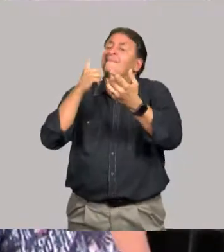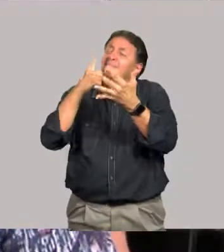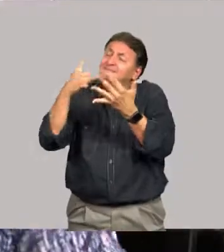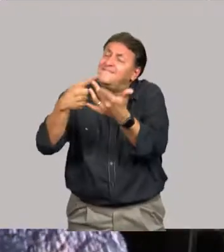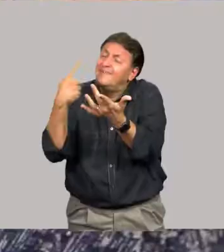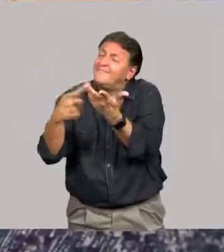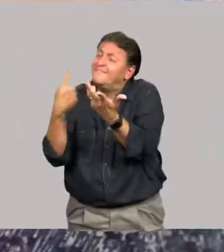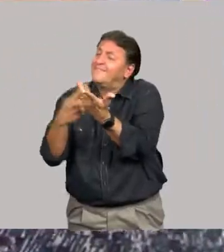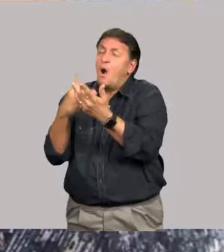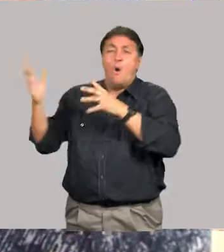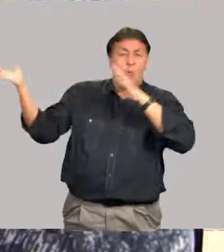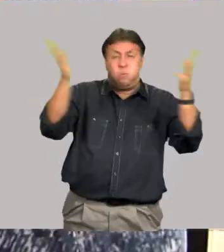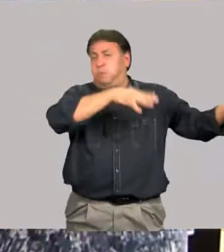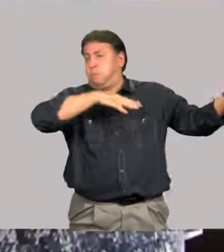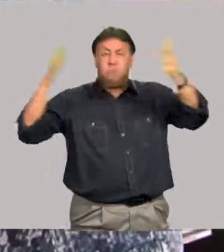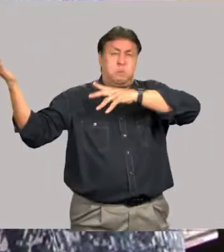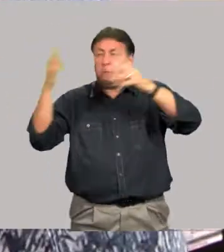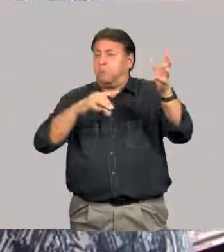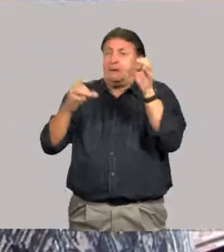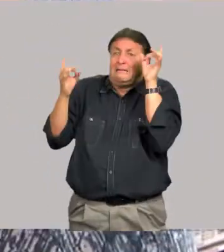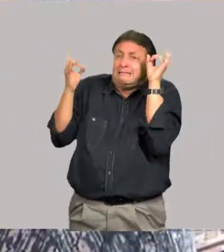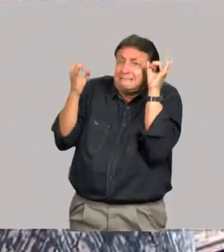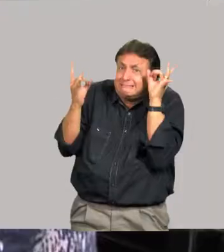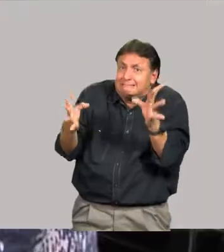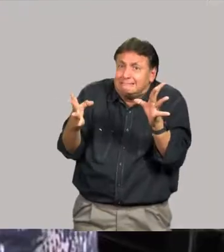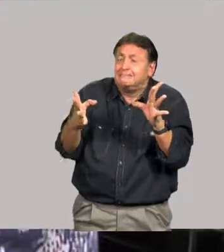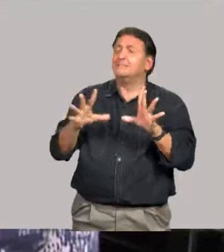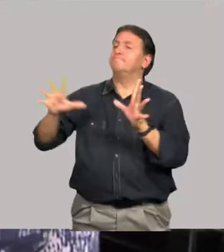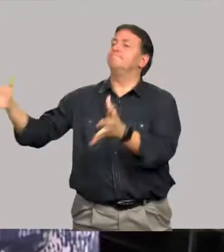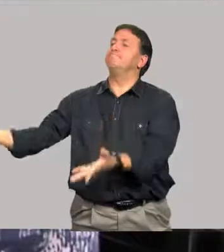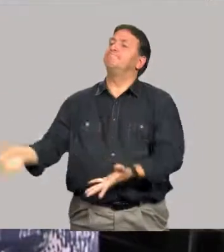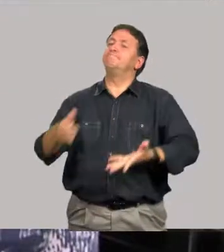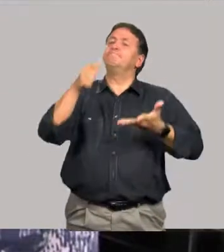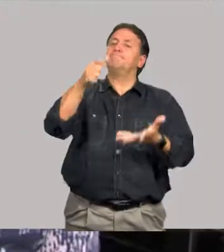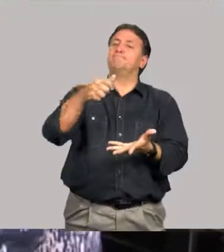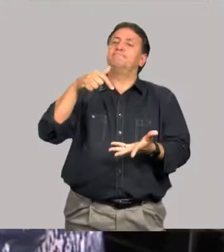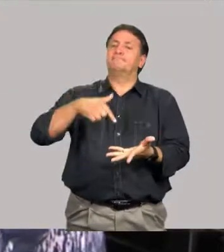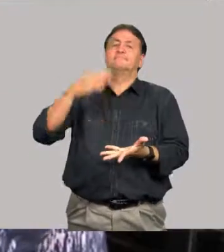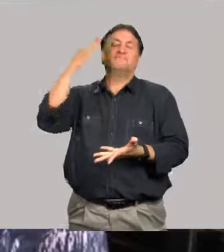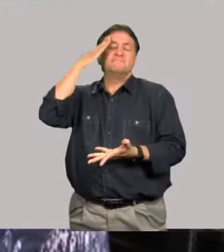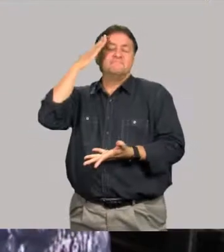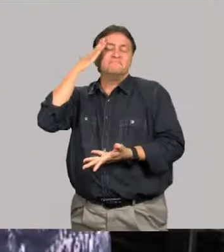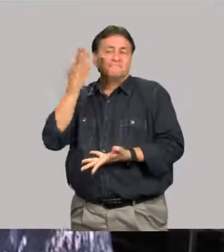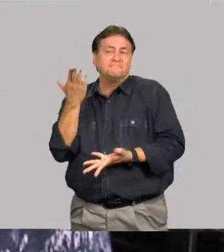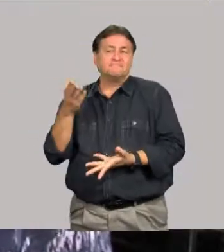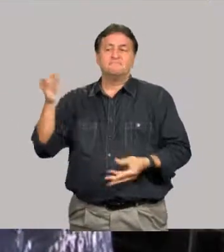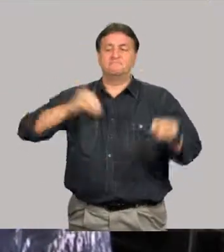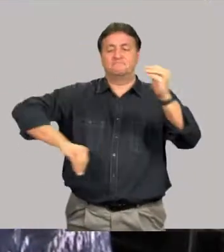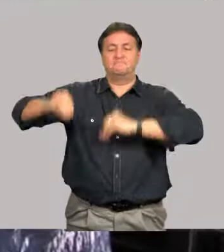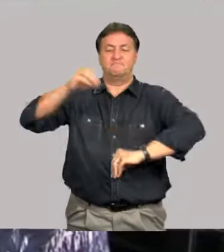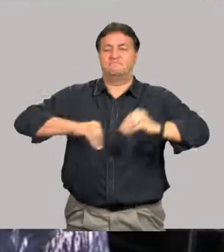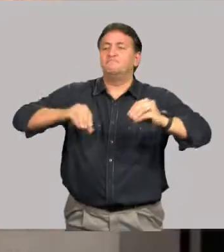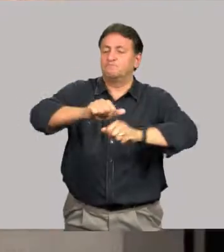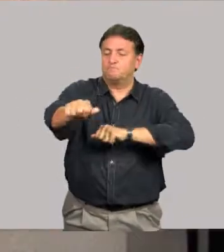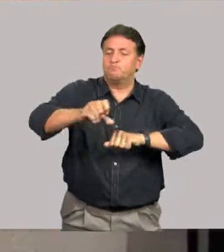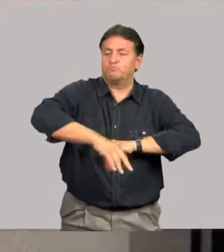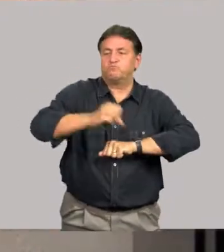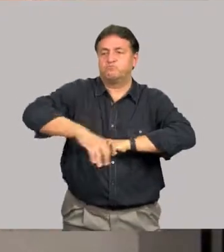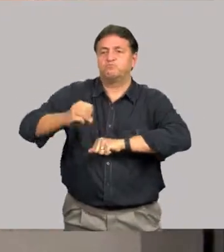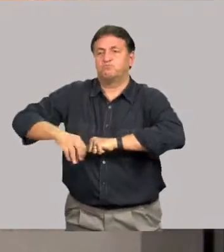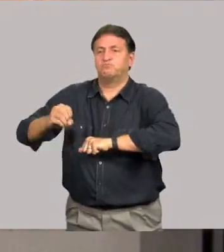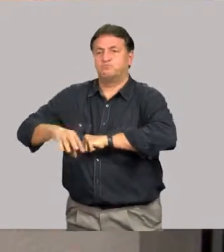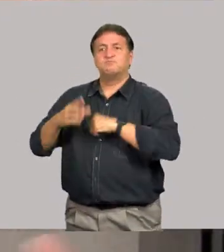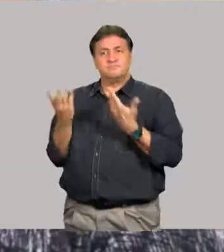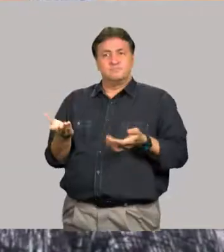at it, why don't we take a list of all of our doctors and the phone numbers? And what about Liam's asthma kit? We should make a list of everyone's special